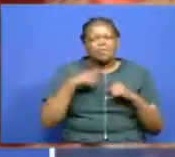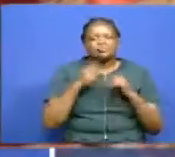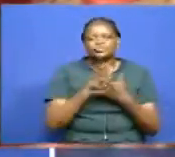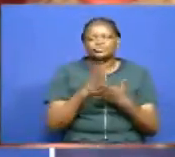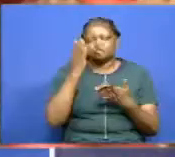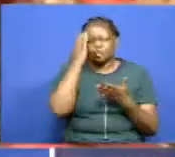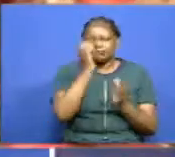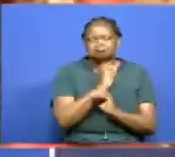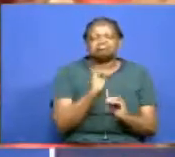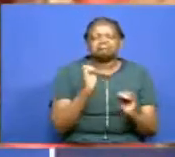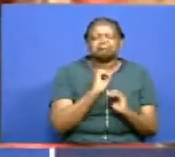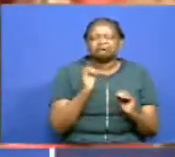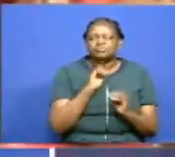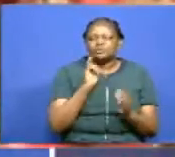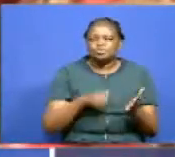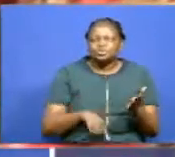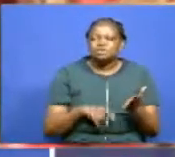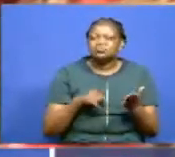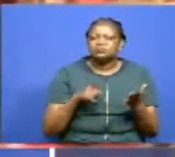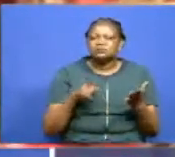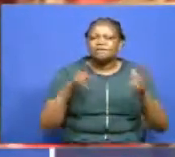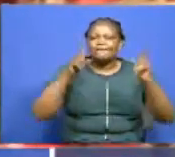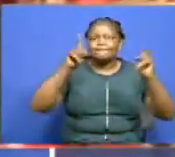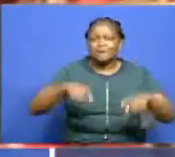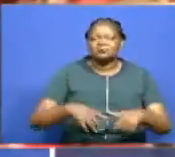said that office needs to